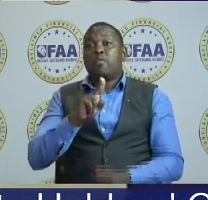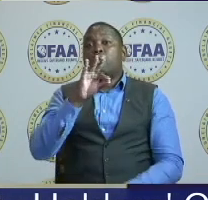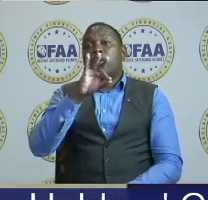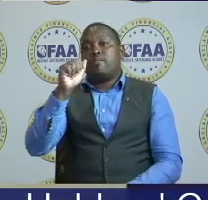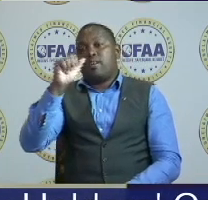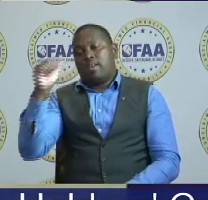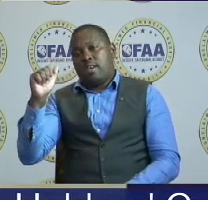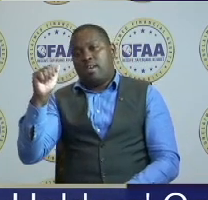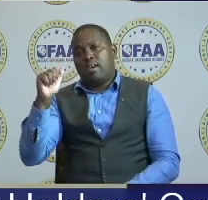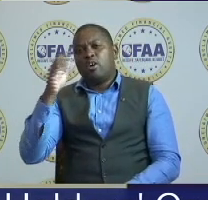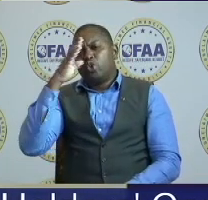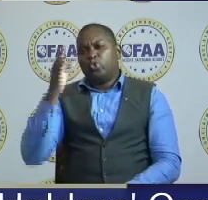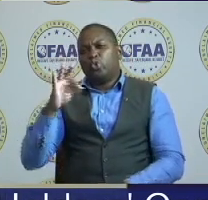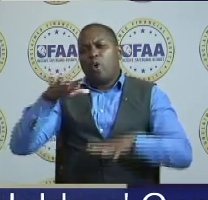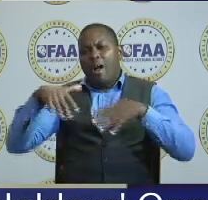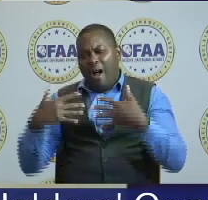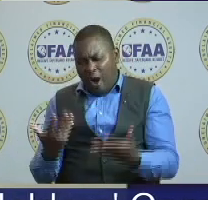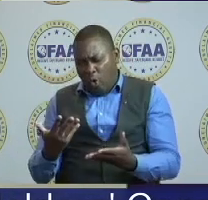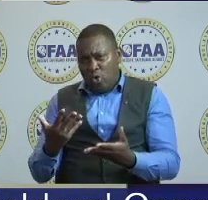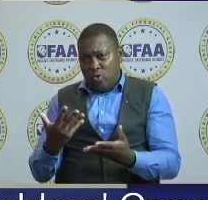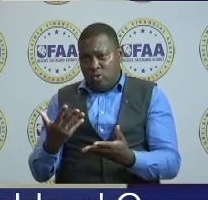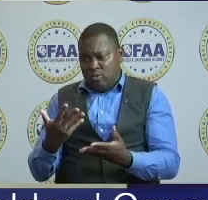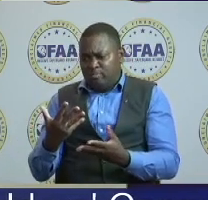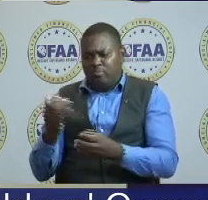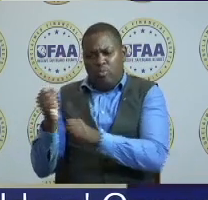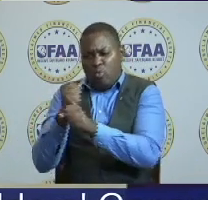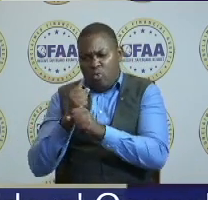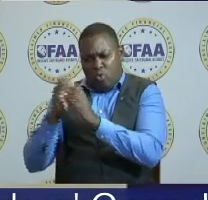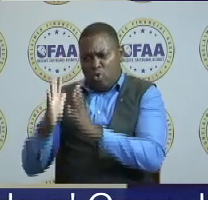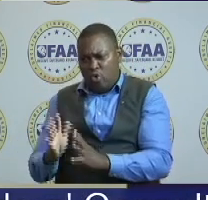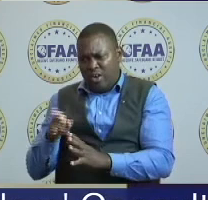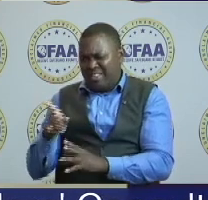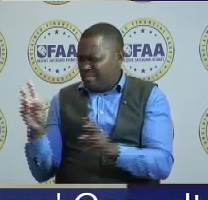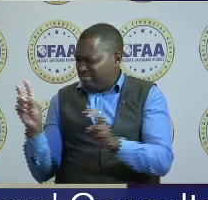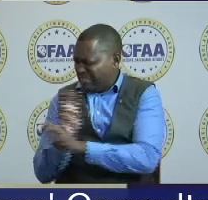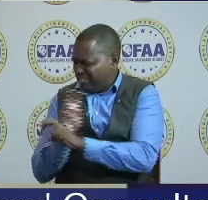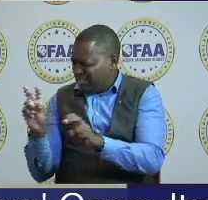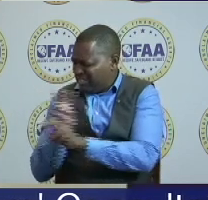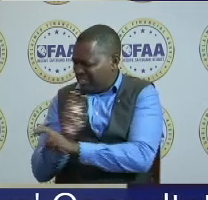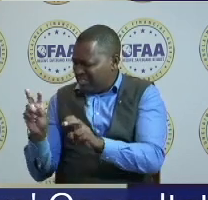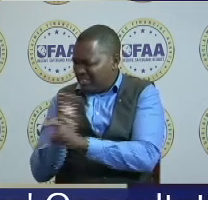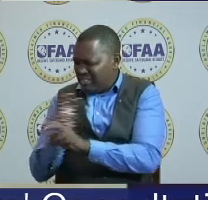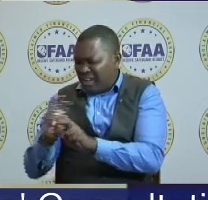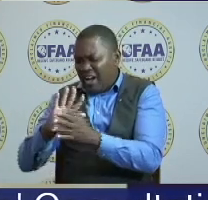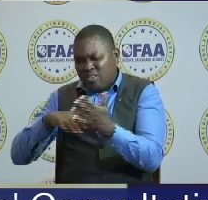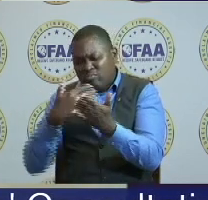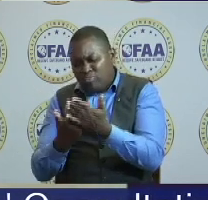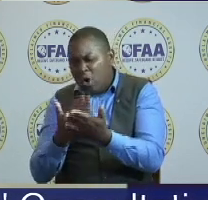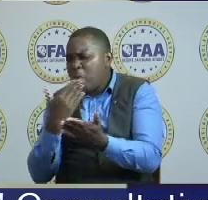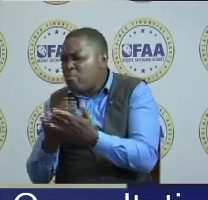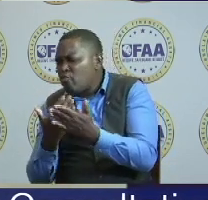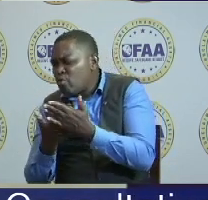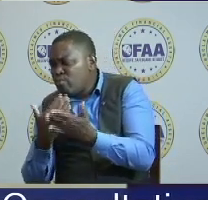holders undertake due diligence before submitting their records? I know there's always been a back and forth in regards